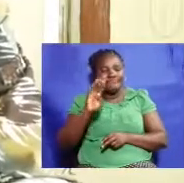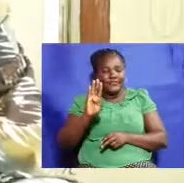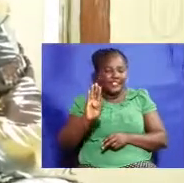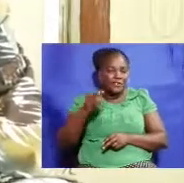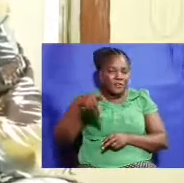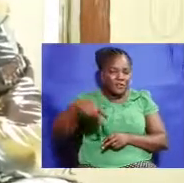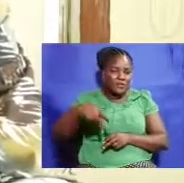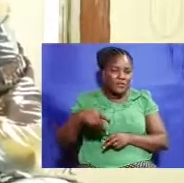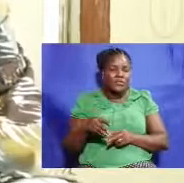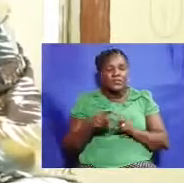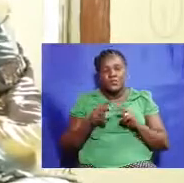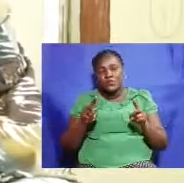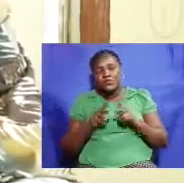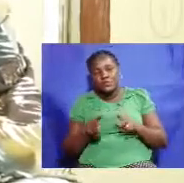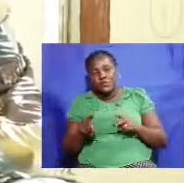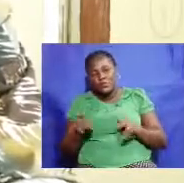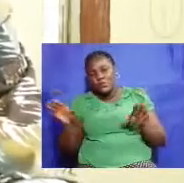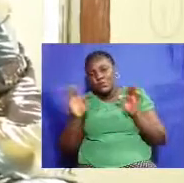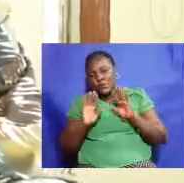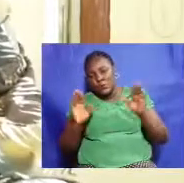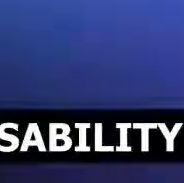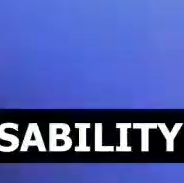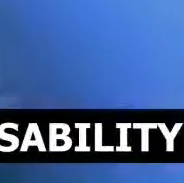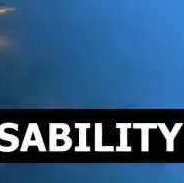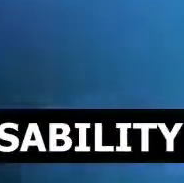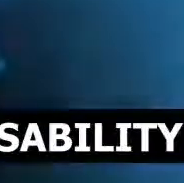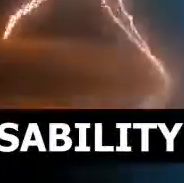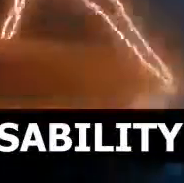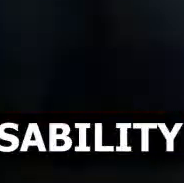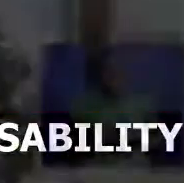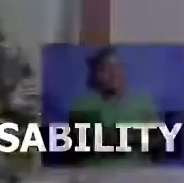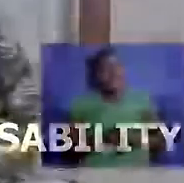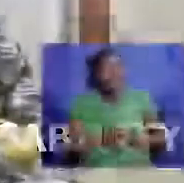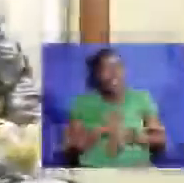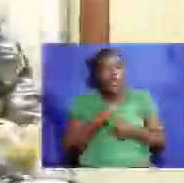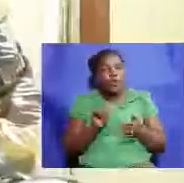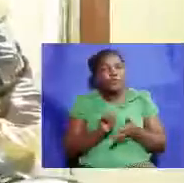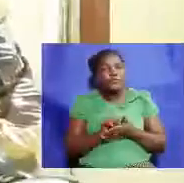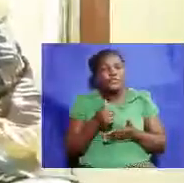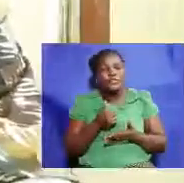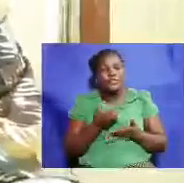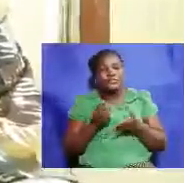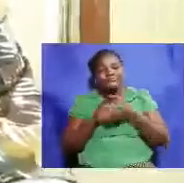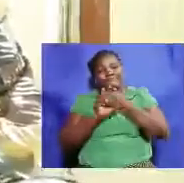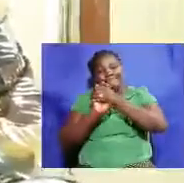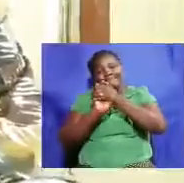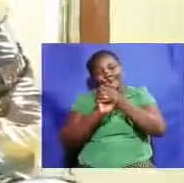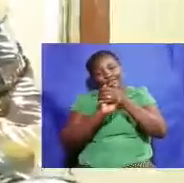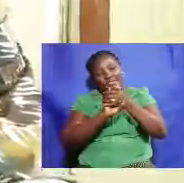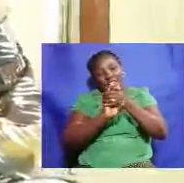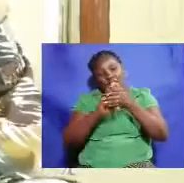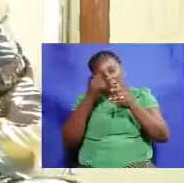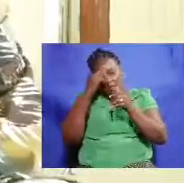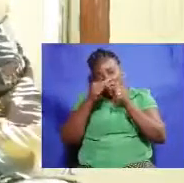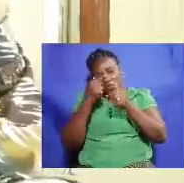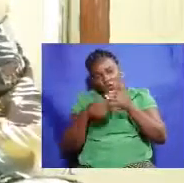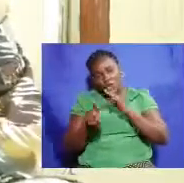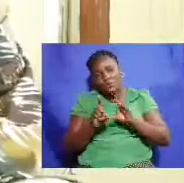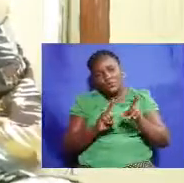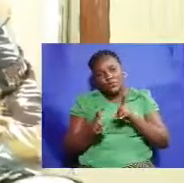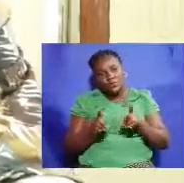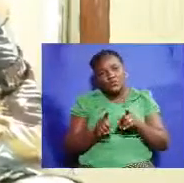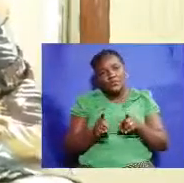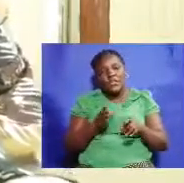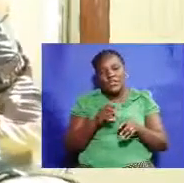fantastic if you come to disability and vulnerable people over the years. So what it is that I want to say is to congratulate them because of what they have done and